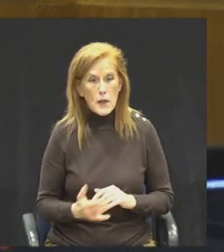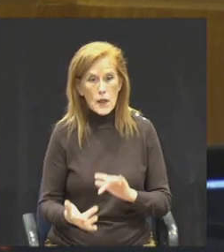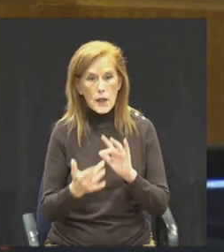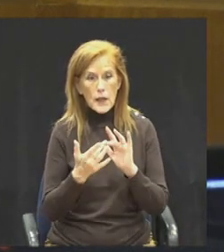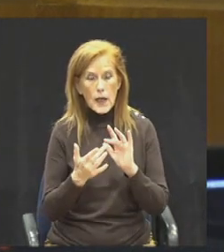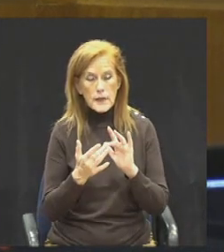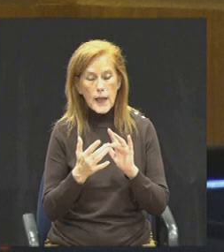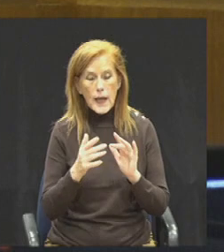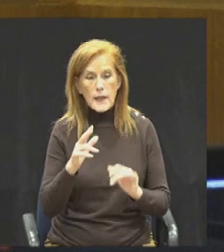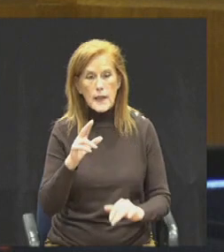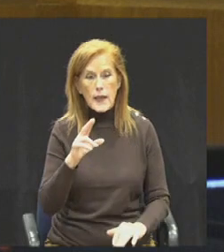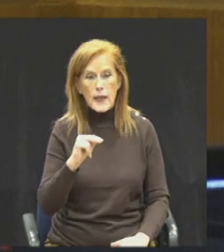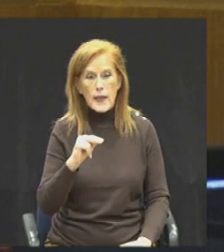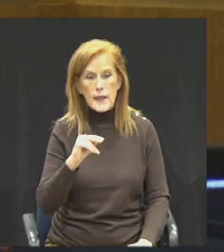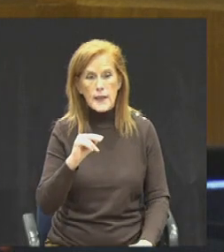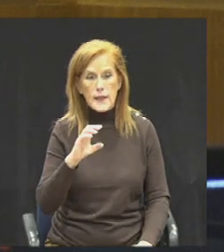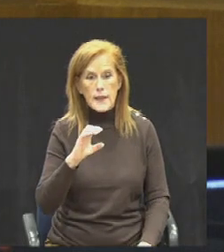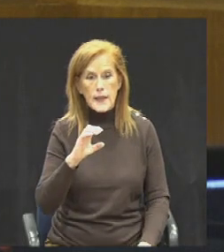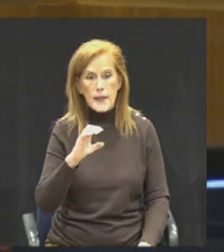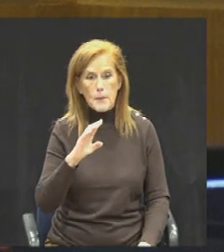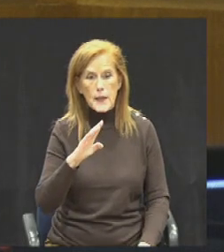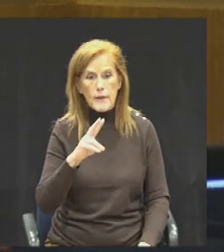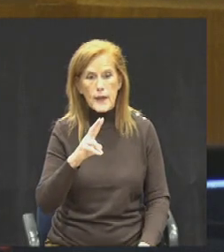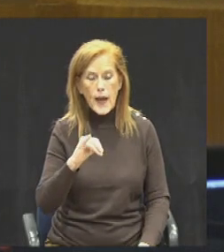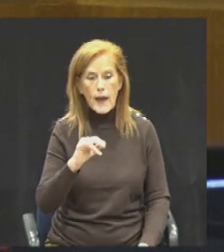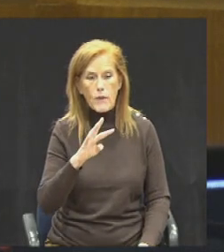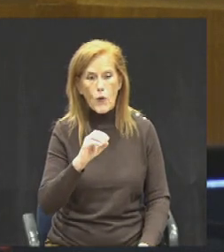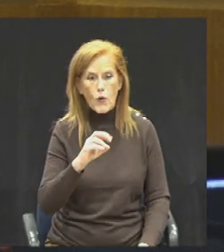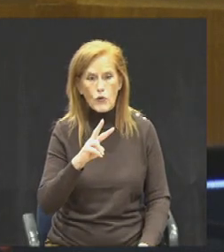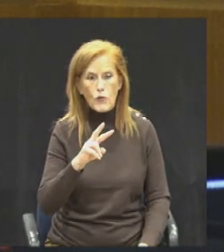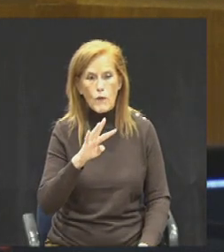the Nebraska Commission for the Blind at